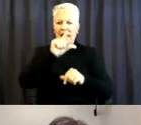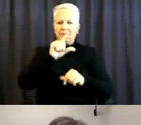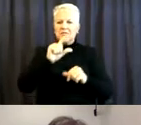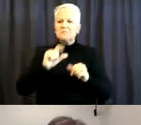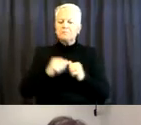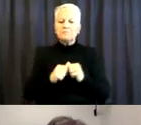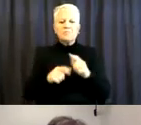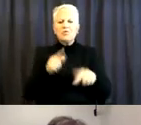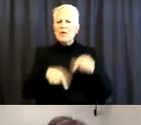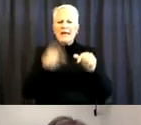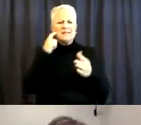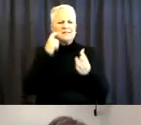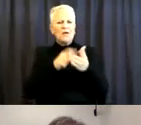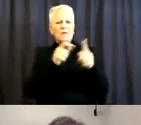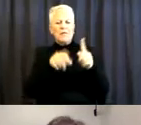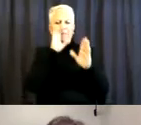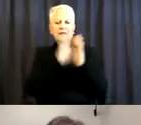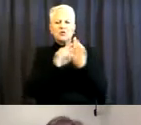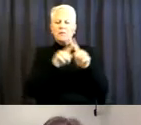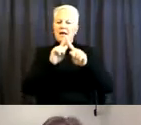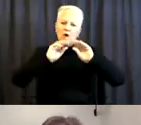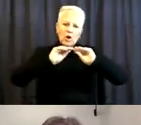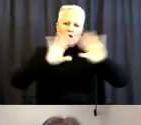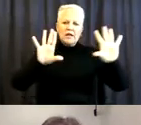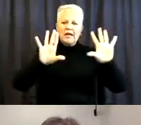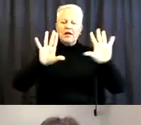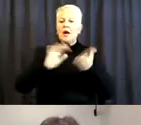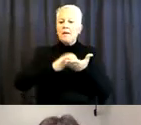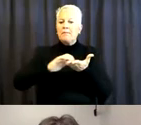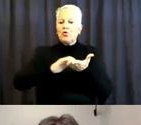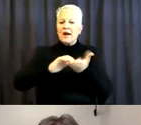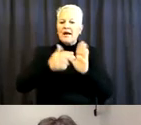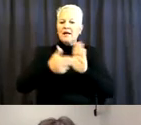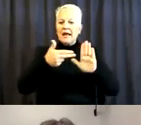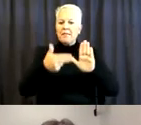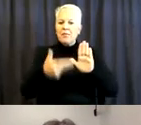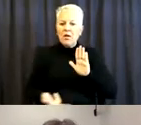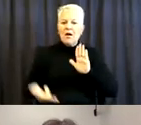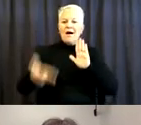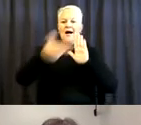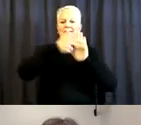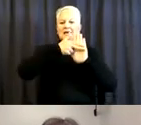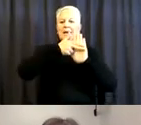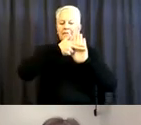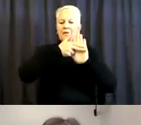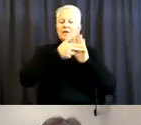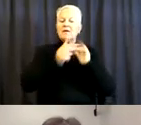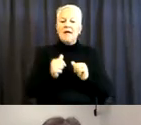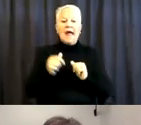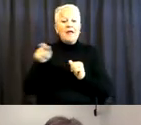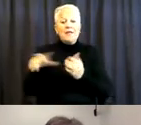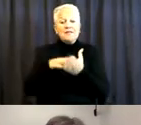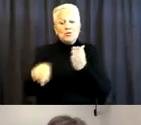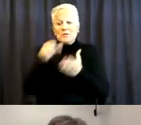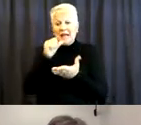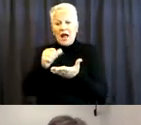can't tell from this picture, but there is a clear Braille label over the top. Now, in this case, this student